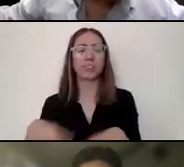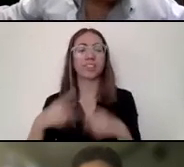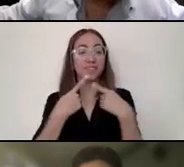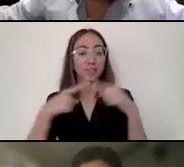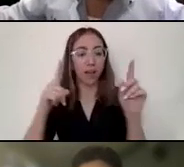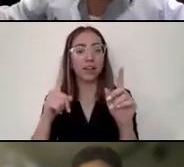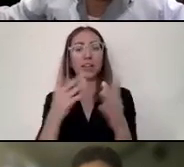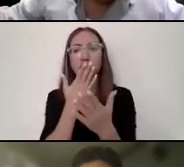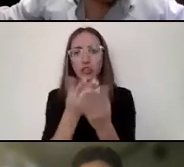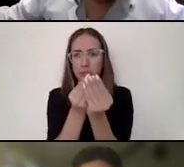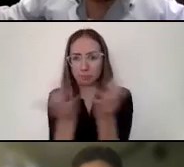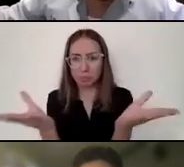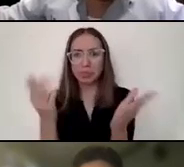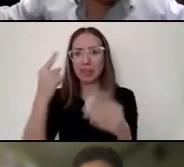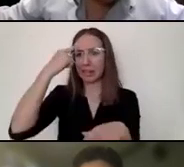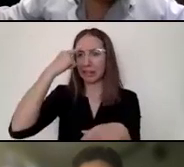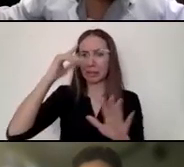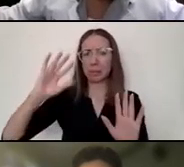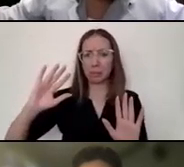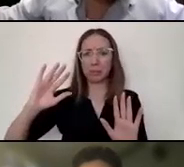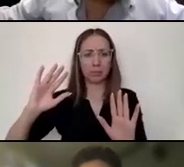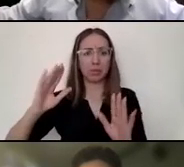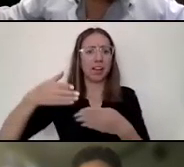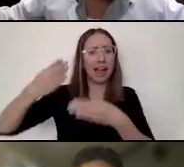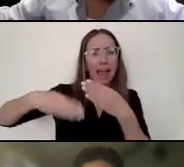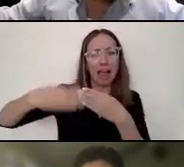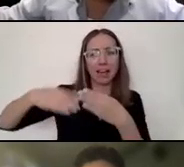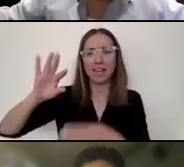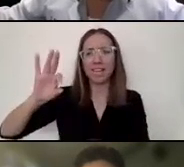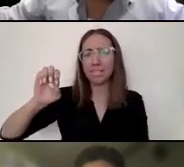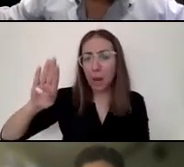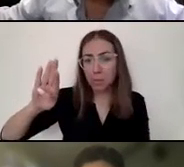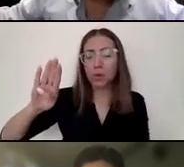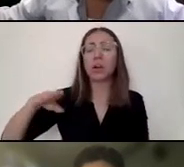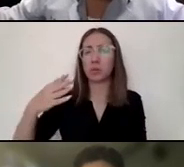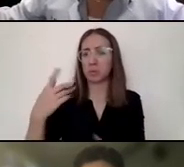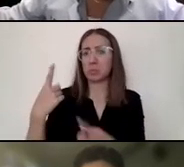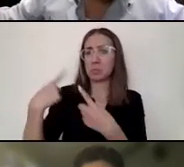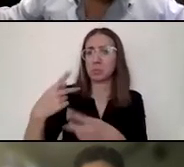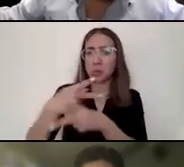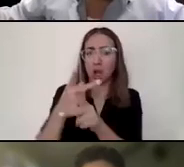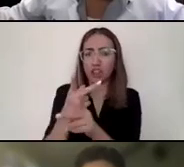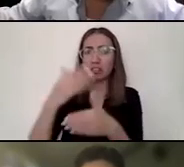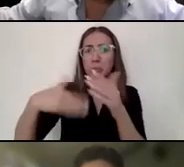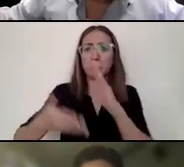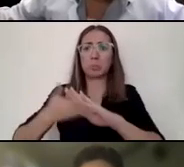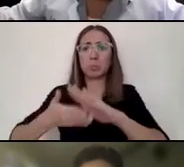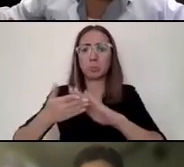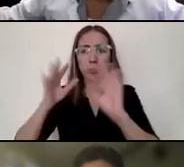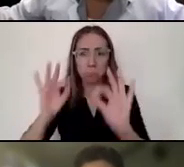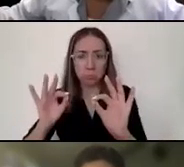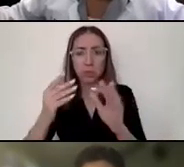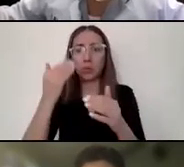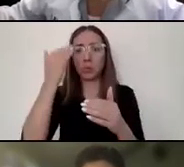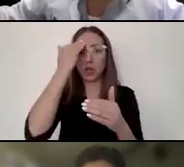good distribution. I think, probably by the end of February, we're doing really well with production. We learned about distribution and how to